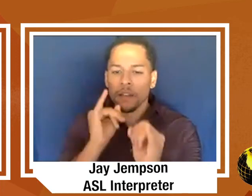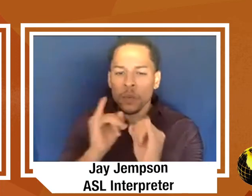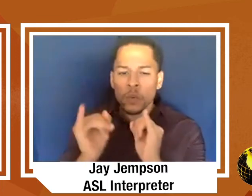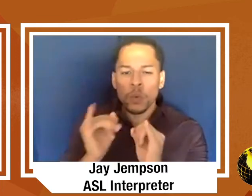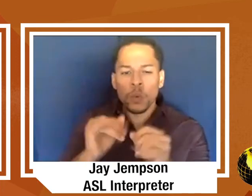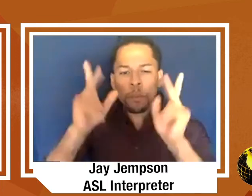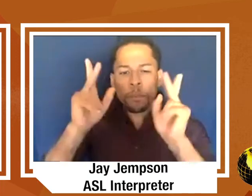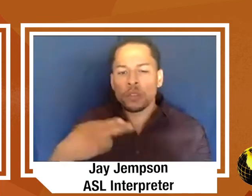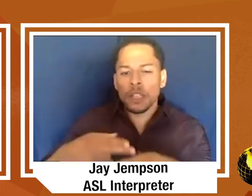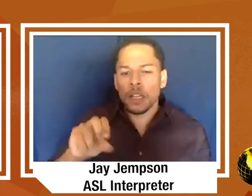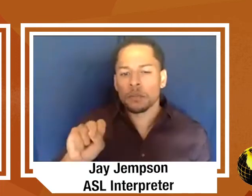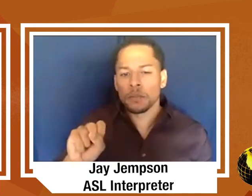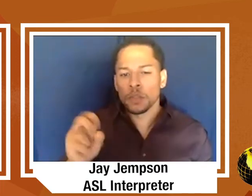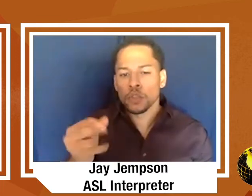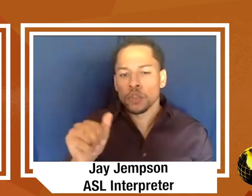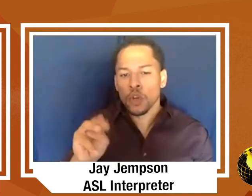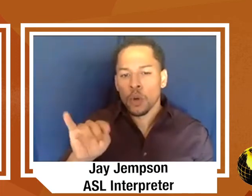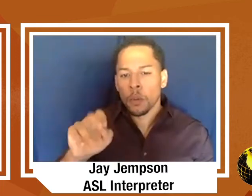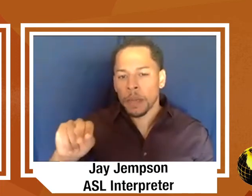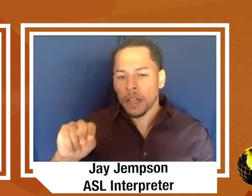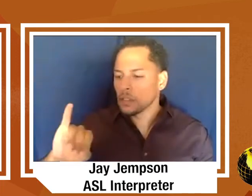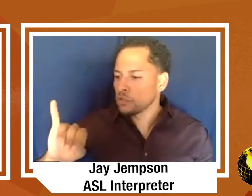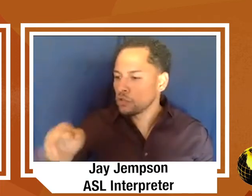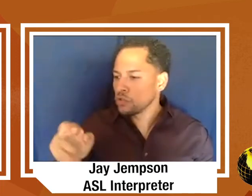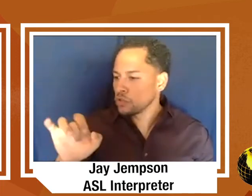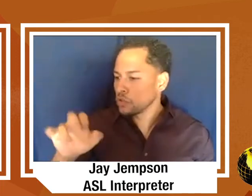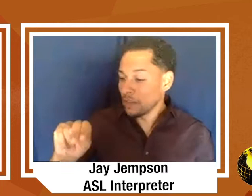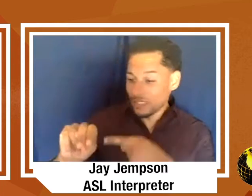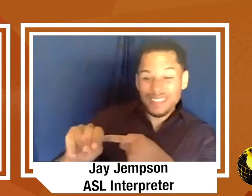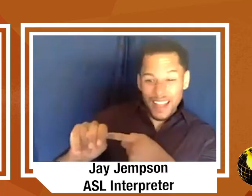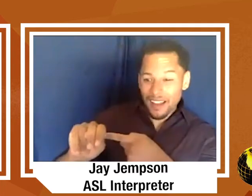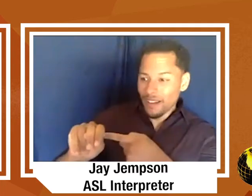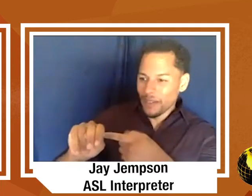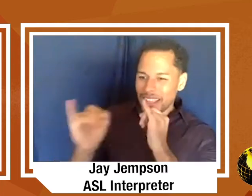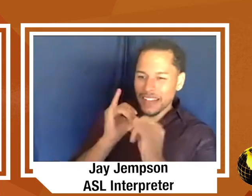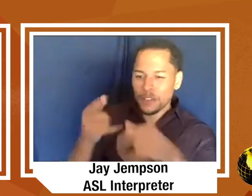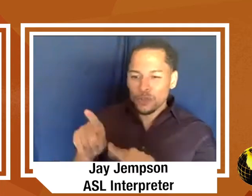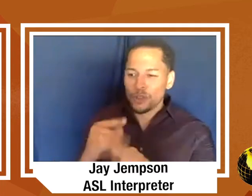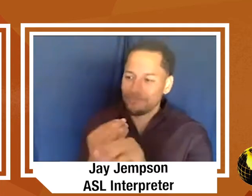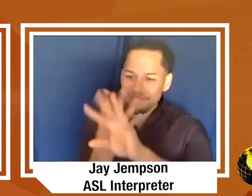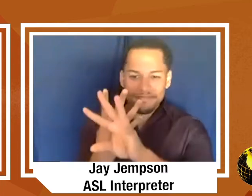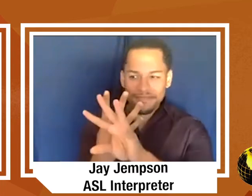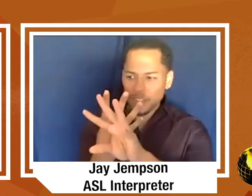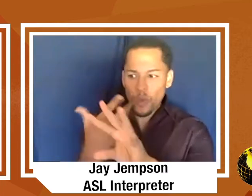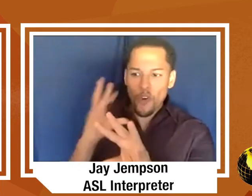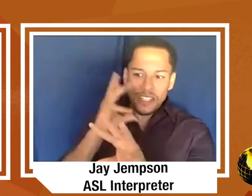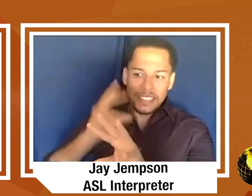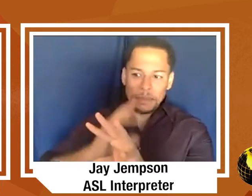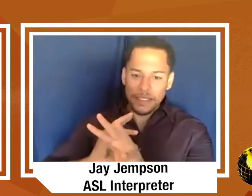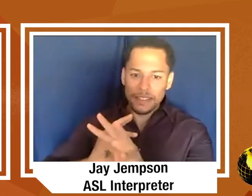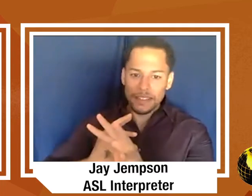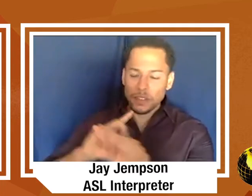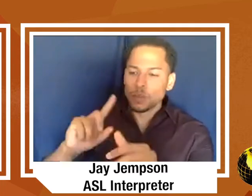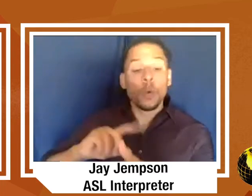Jefferson. And, you know, we were kind of already entering the space. So when Kristopher approached me